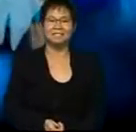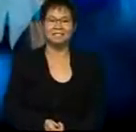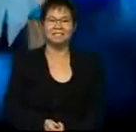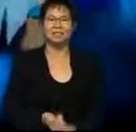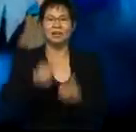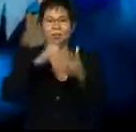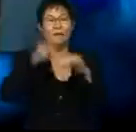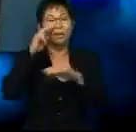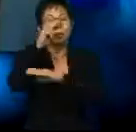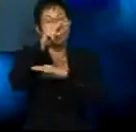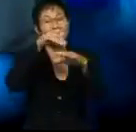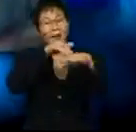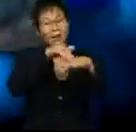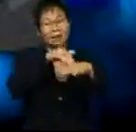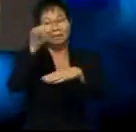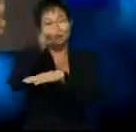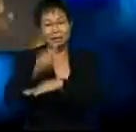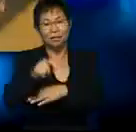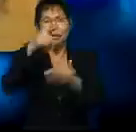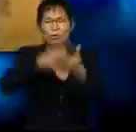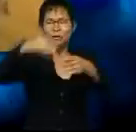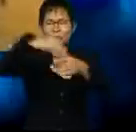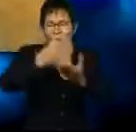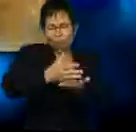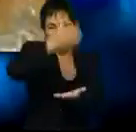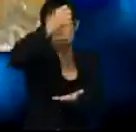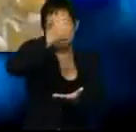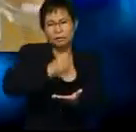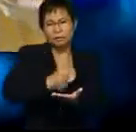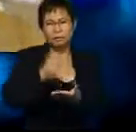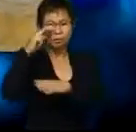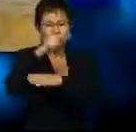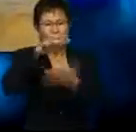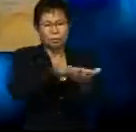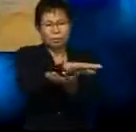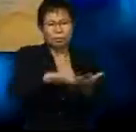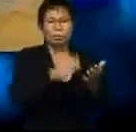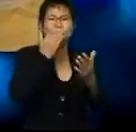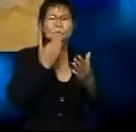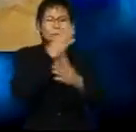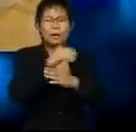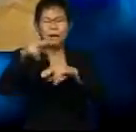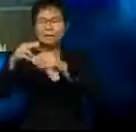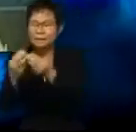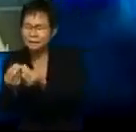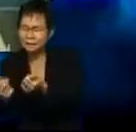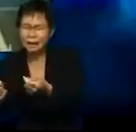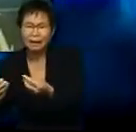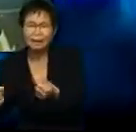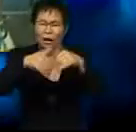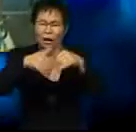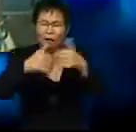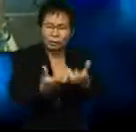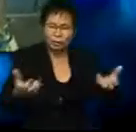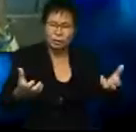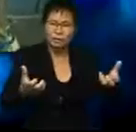Aha! What are you looking at? What is in the bottle? I am looking at this mixture of sugar and sand. Can we